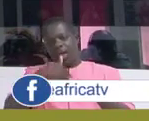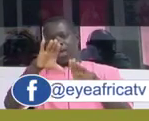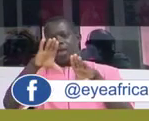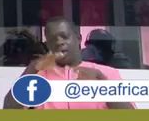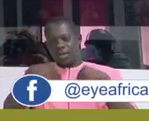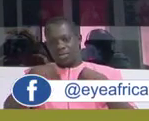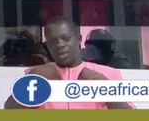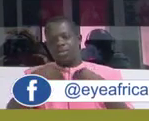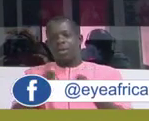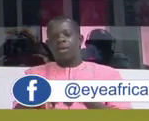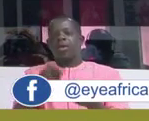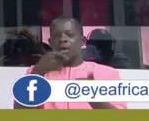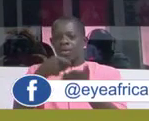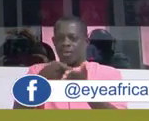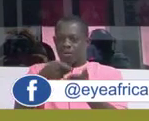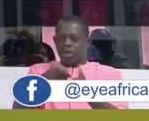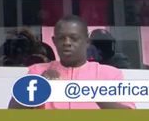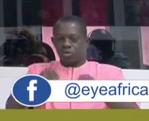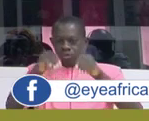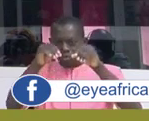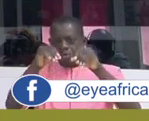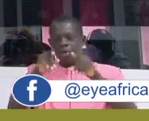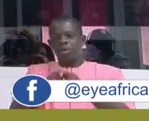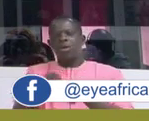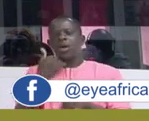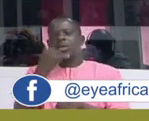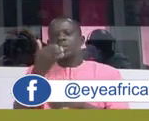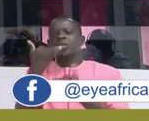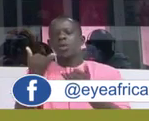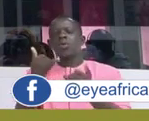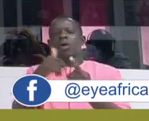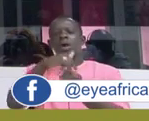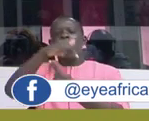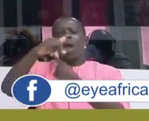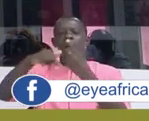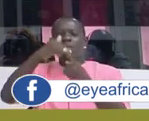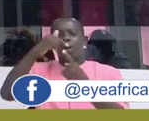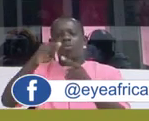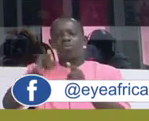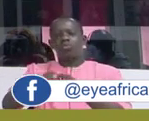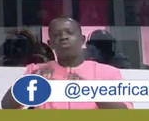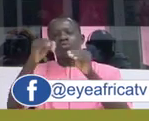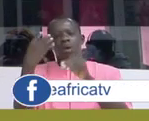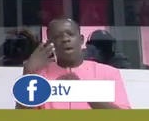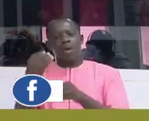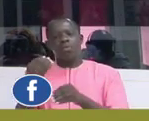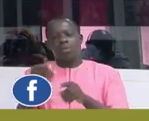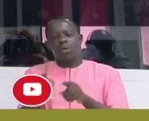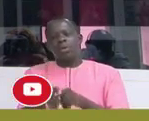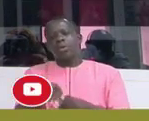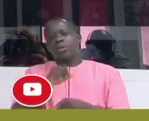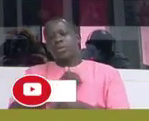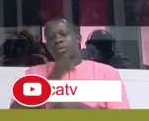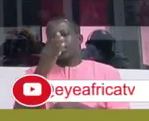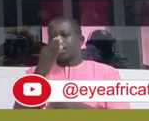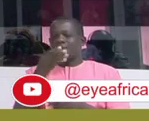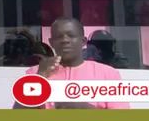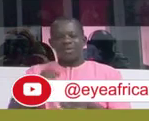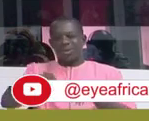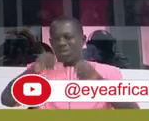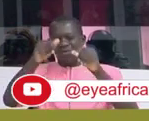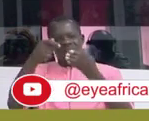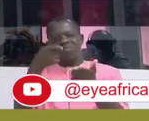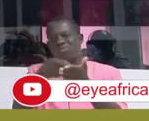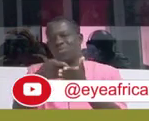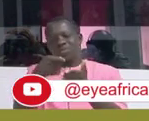He said, "I accept the price for the gravel." And I asked him, "What about the sand?" He said, "The price